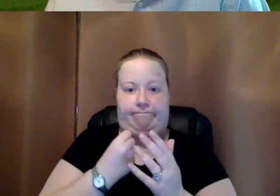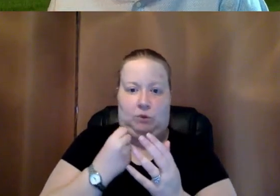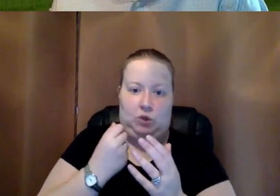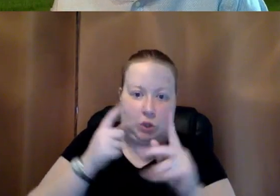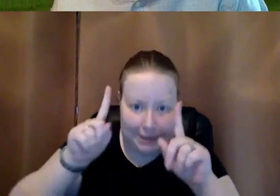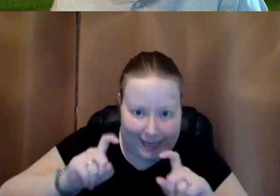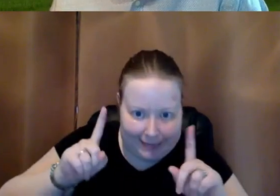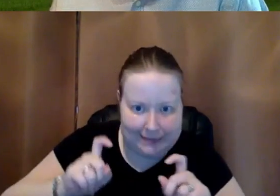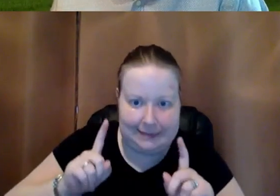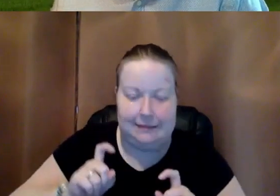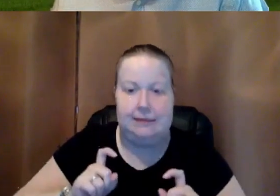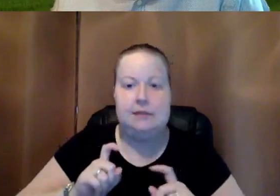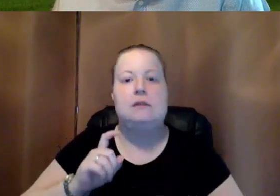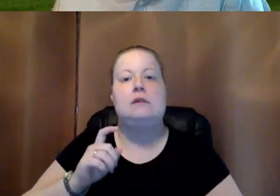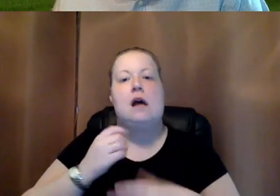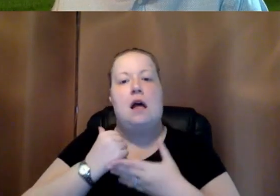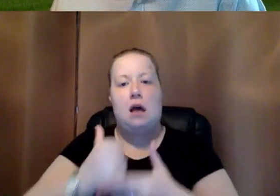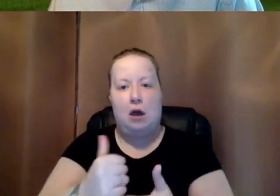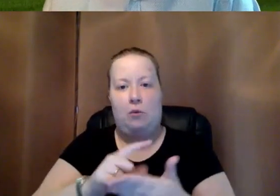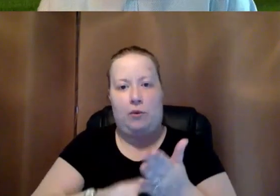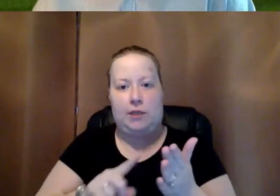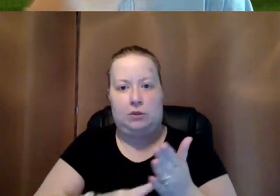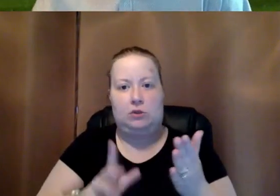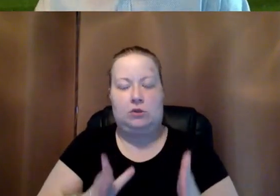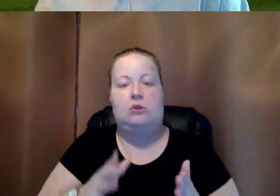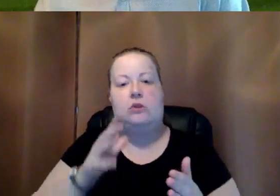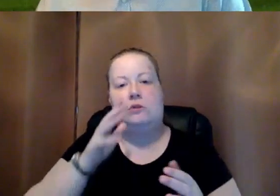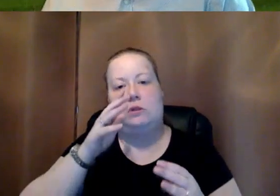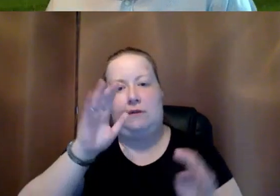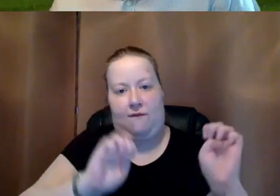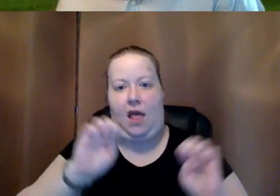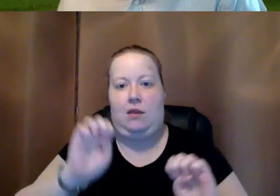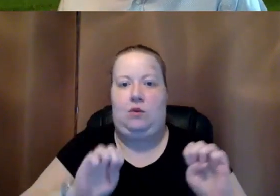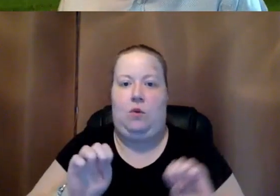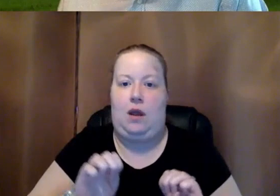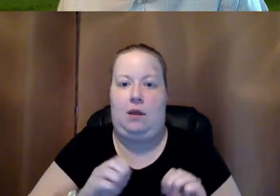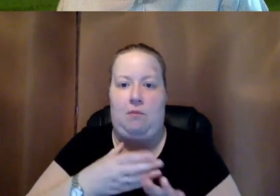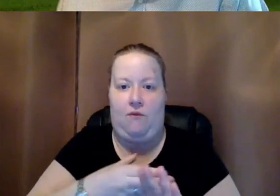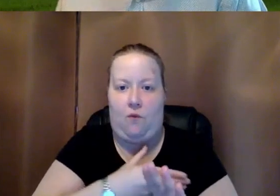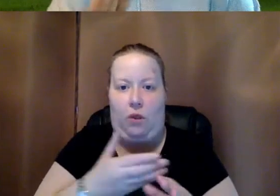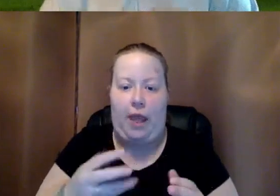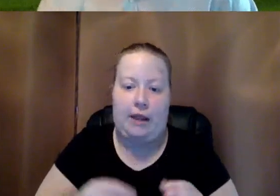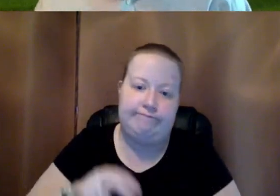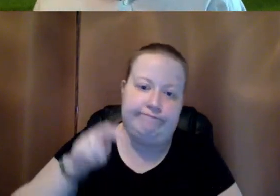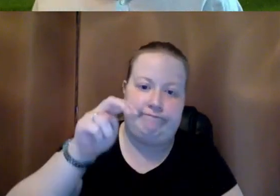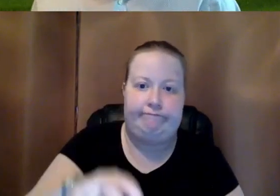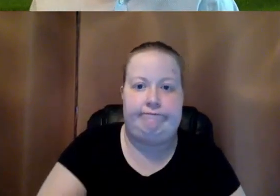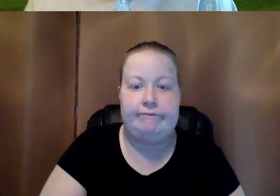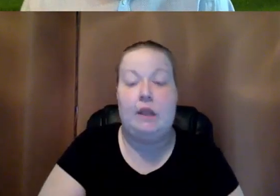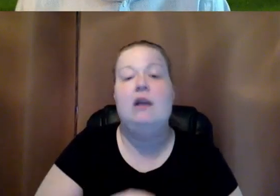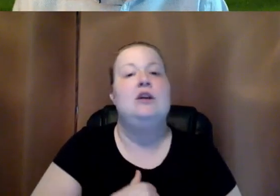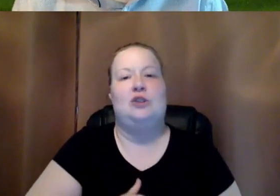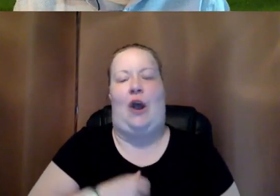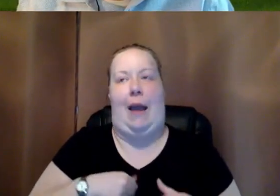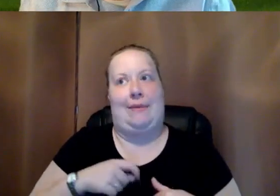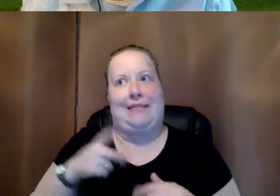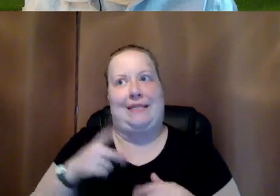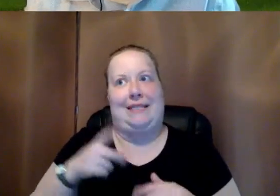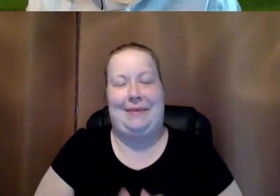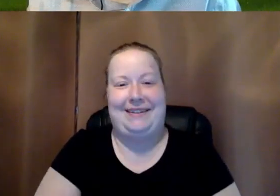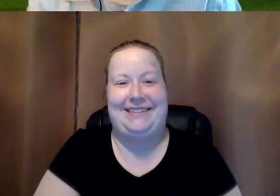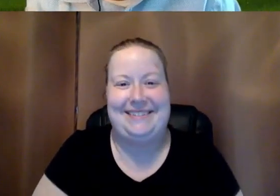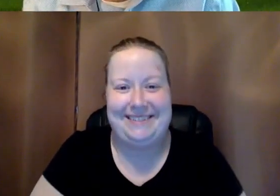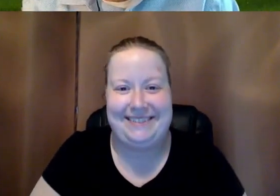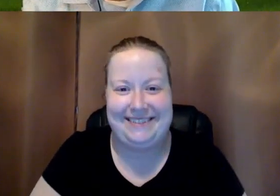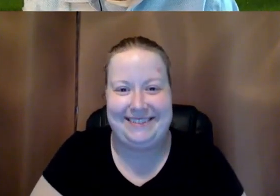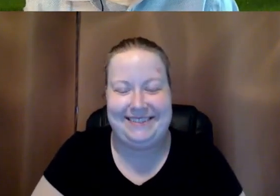really evaluate an idea at a bit more scale before they then make that next step. Okay, sorry, I must stop there.